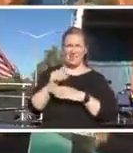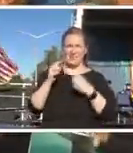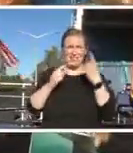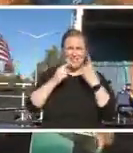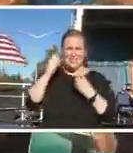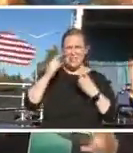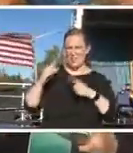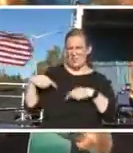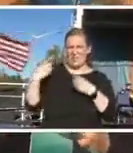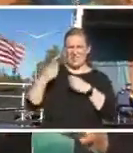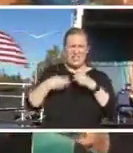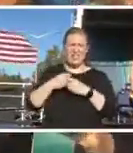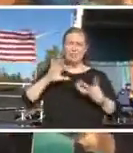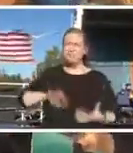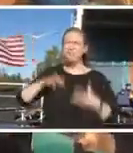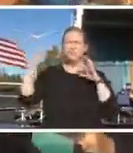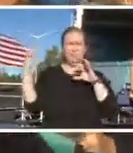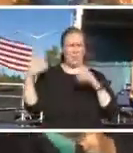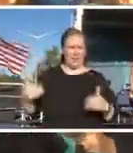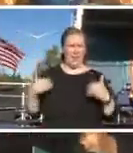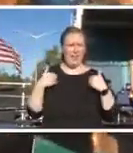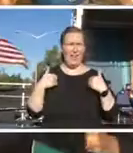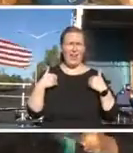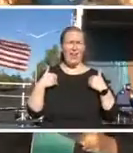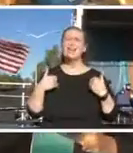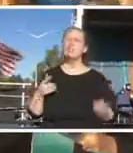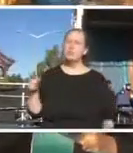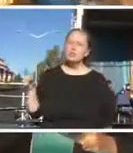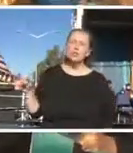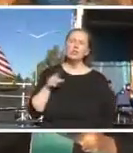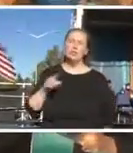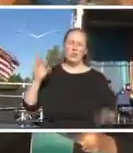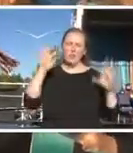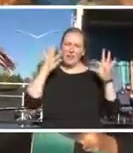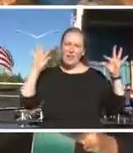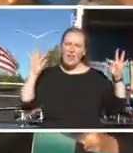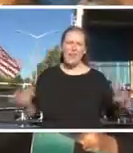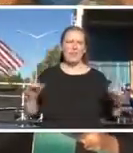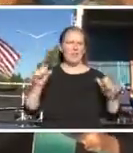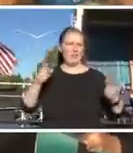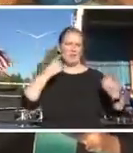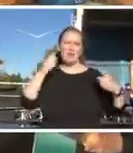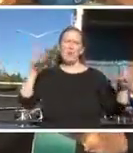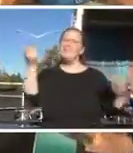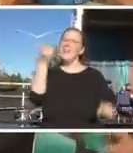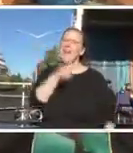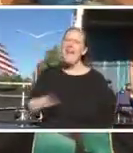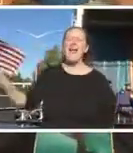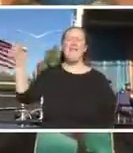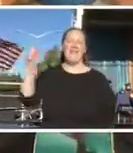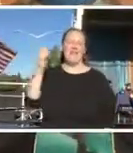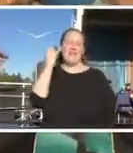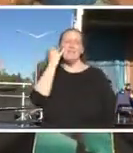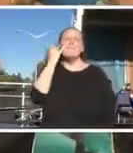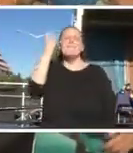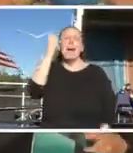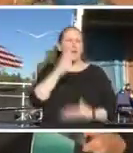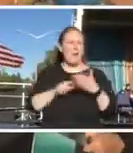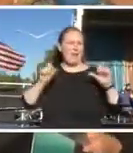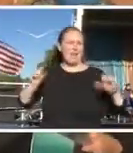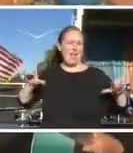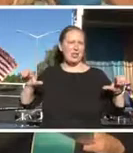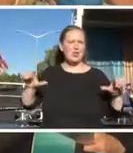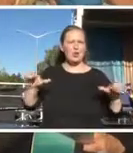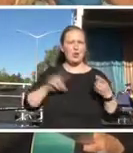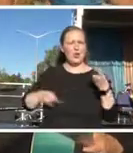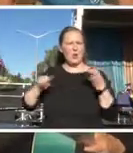tumultuous year that we had over the past year, you absolutely can accomplish anything, and imagine what you can do when